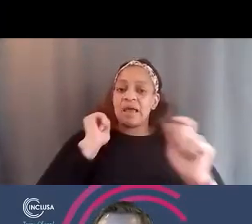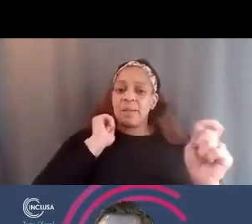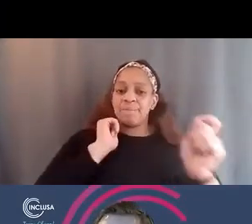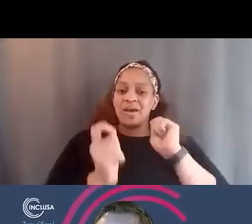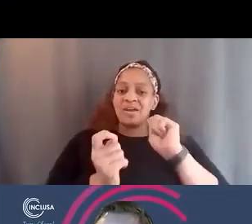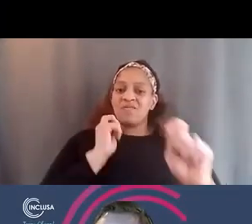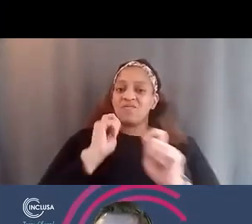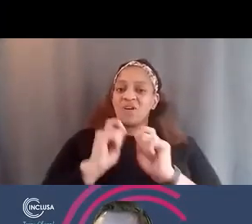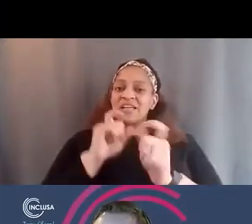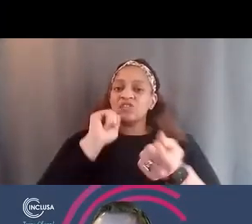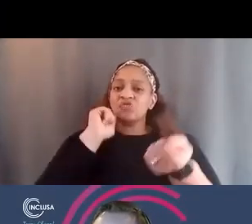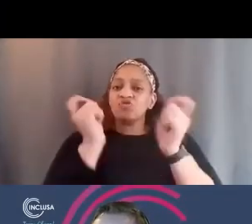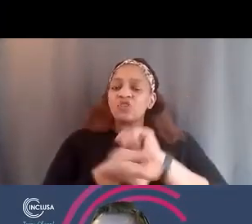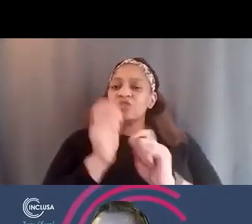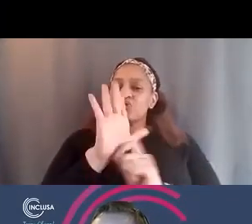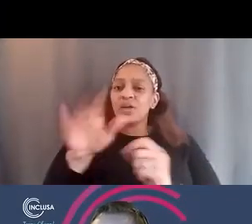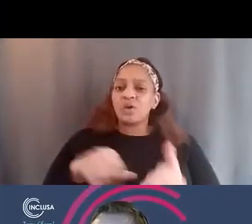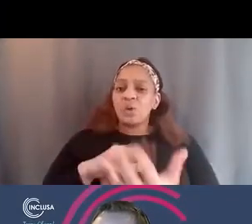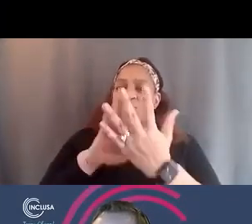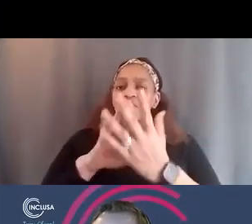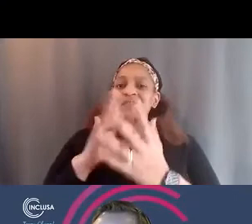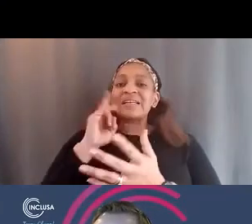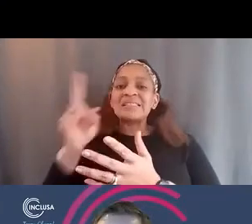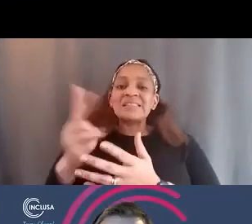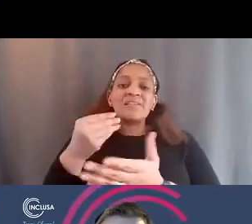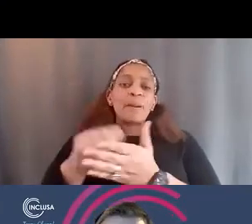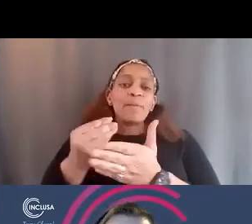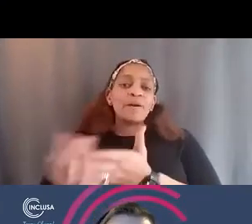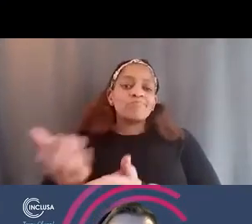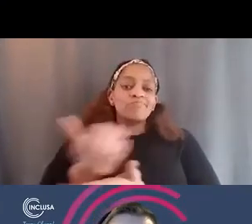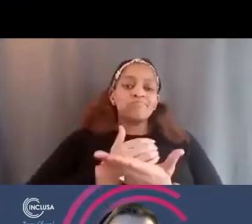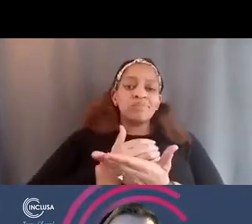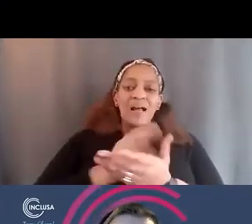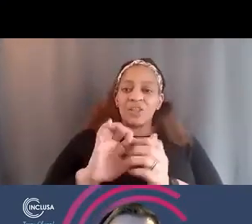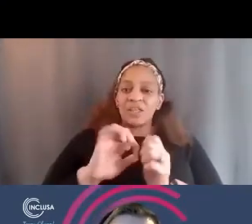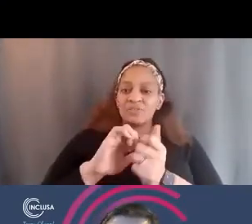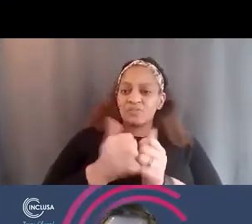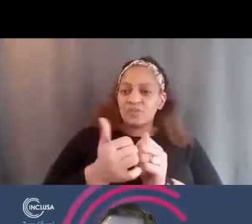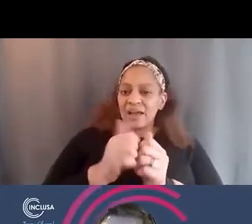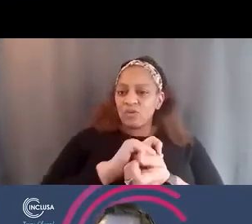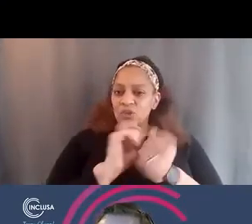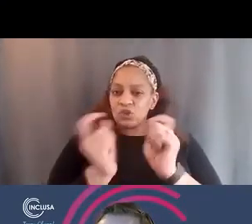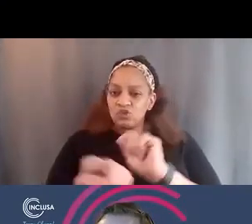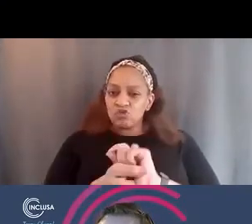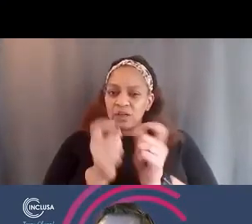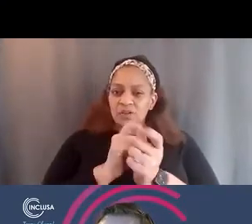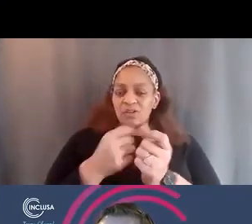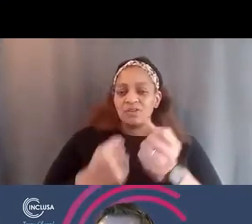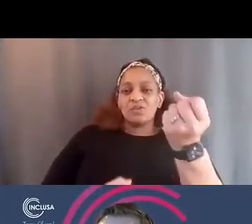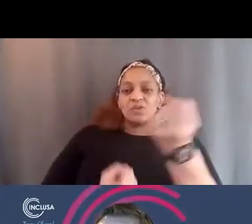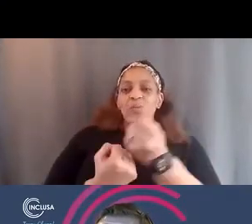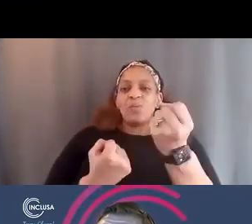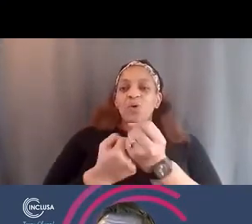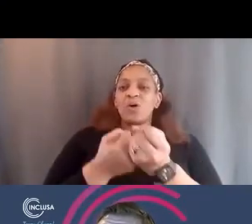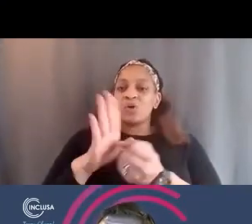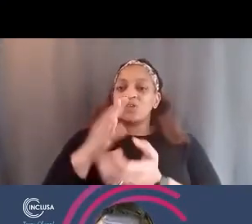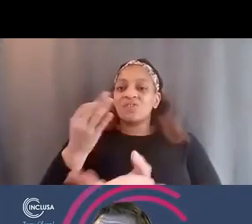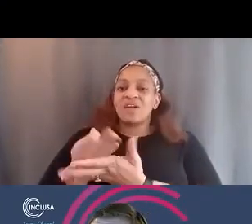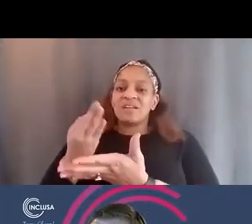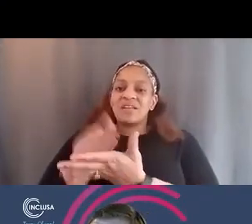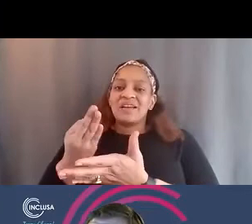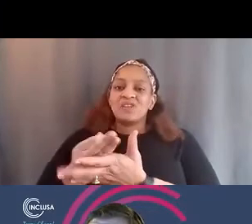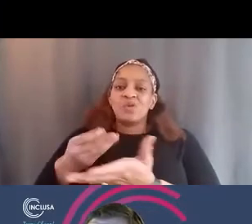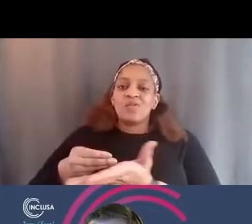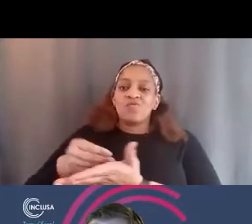they could easily see their revenue change and how they're able to evaluate and support the financial and